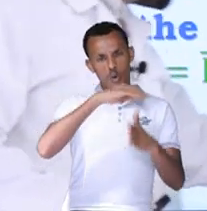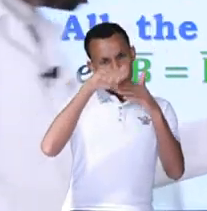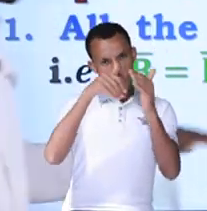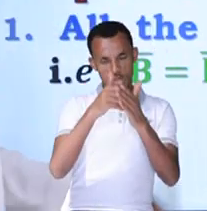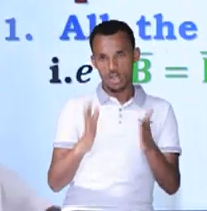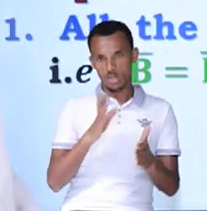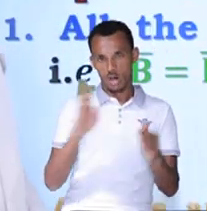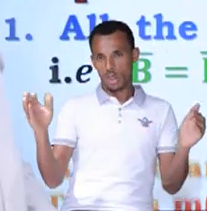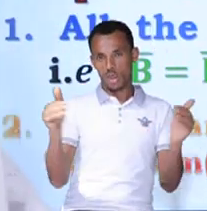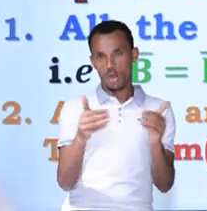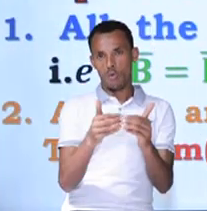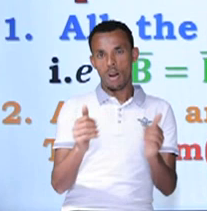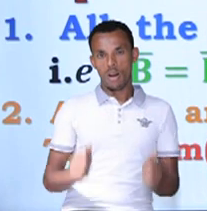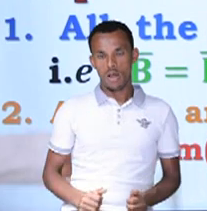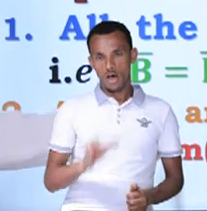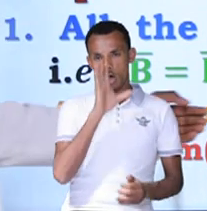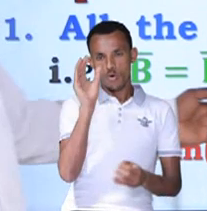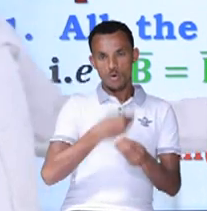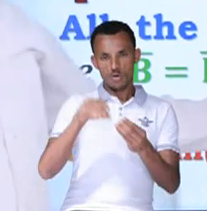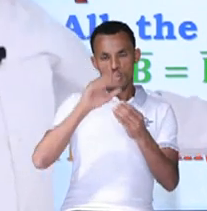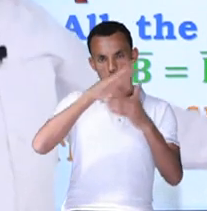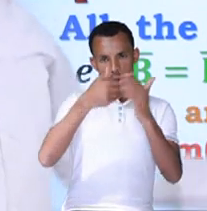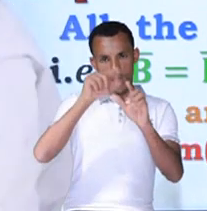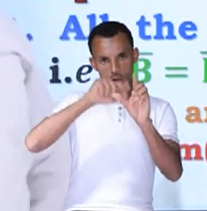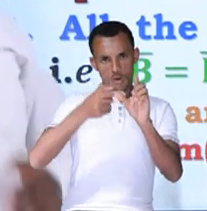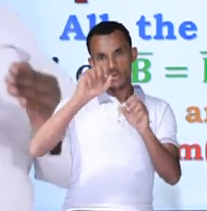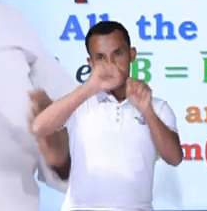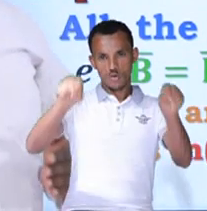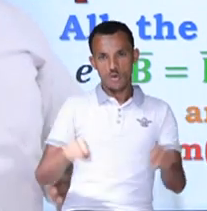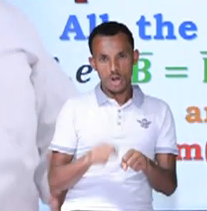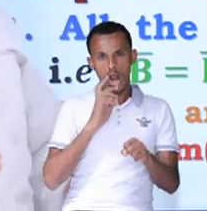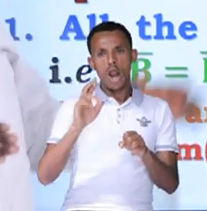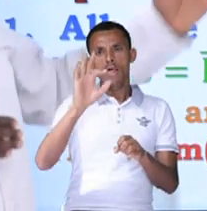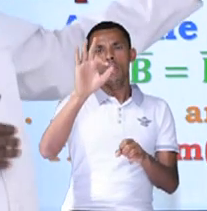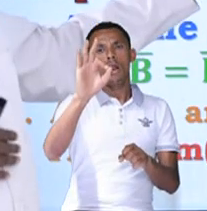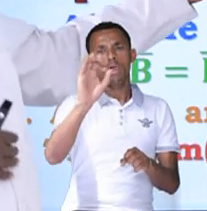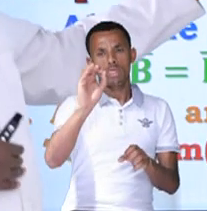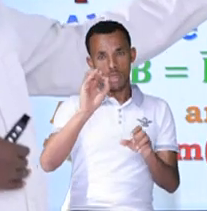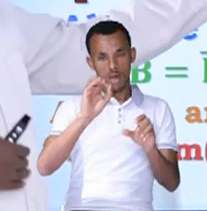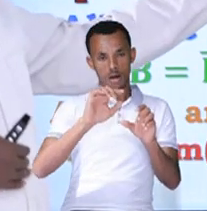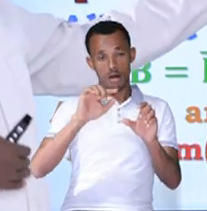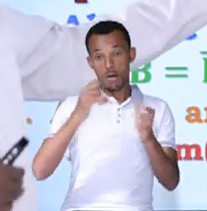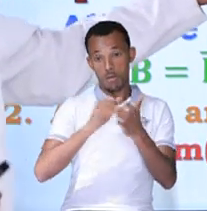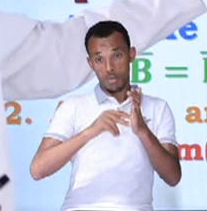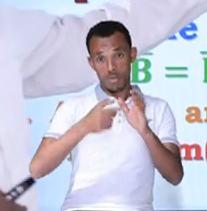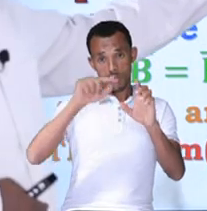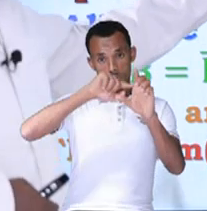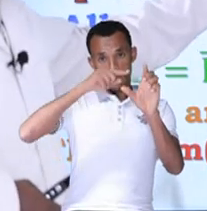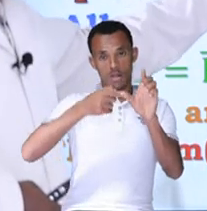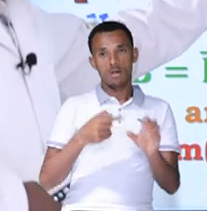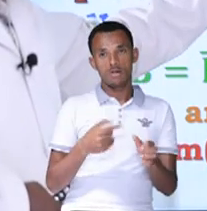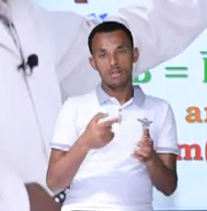are equivalent. And also all angle of the square are right angle. That means they